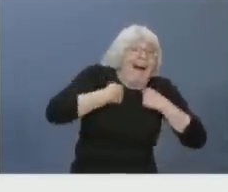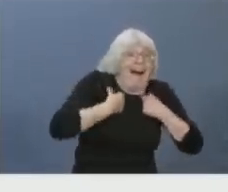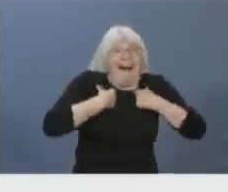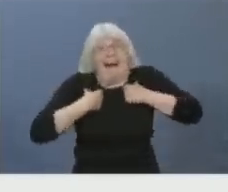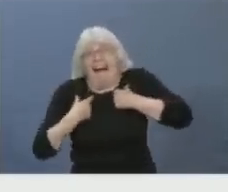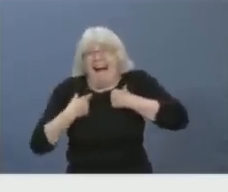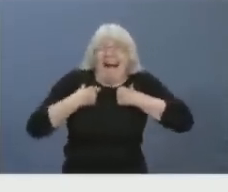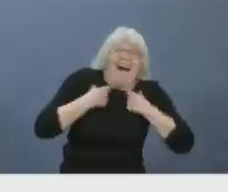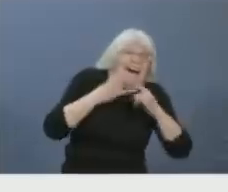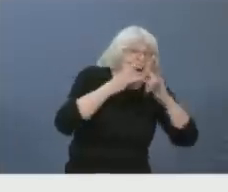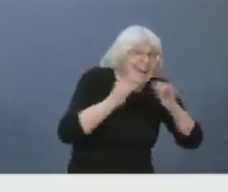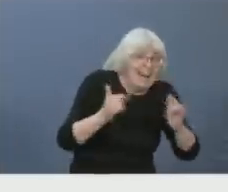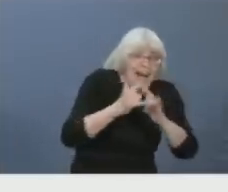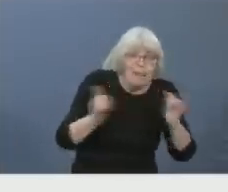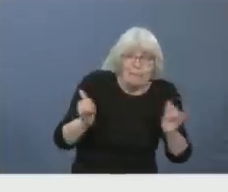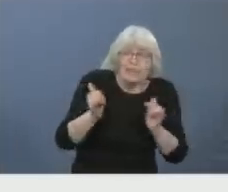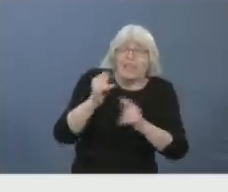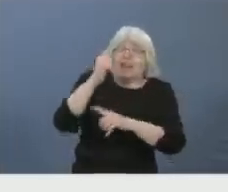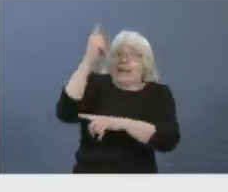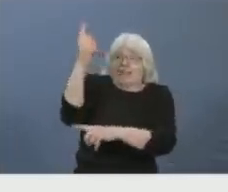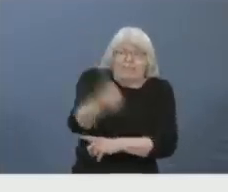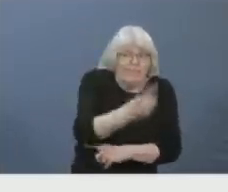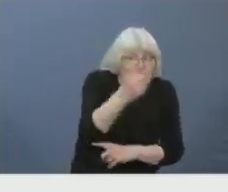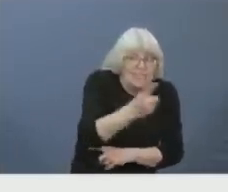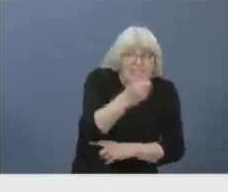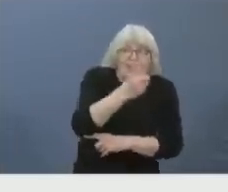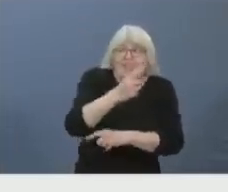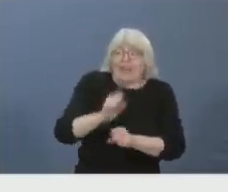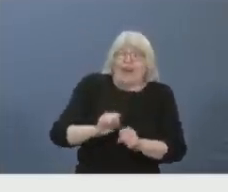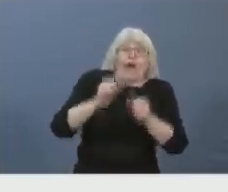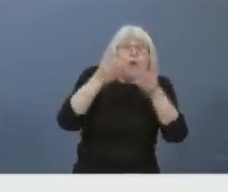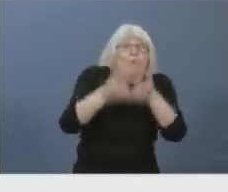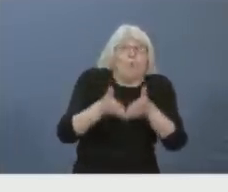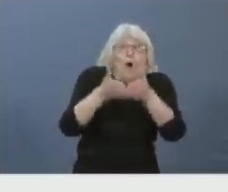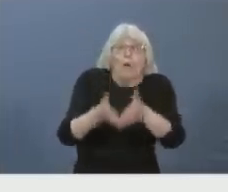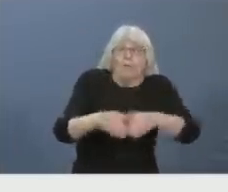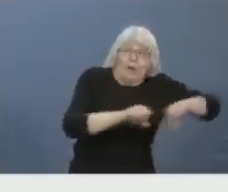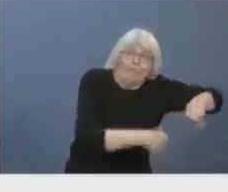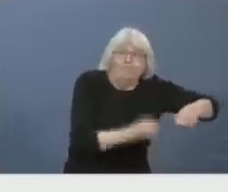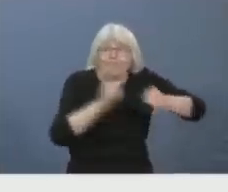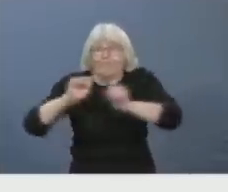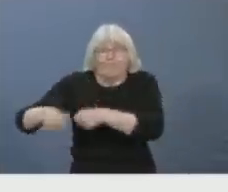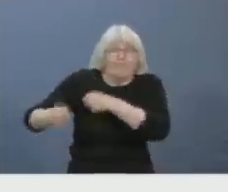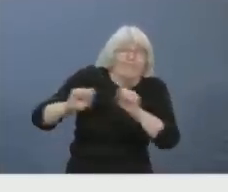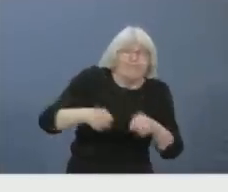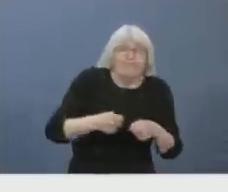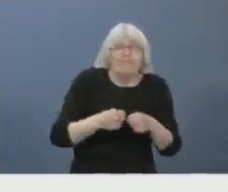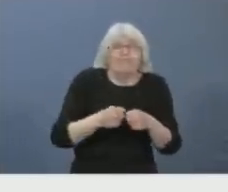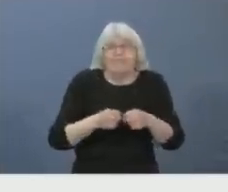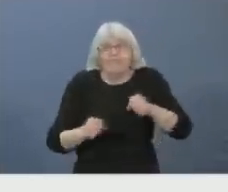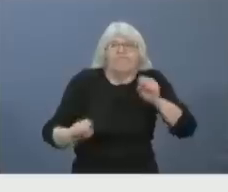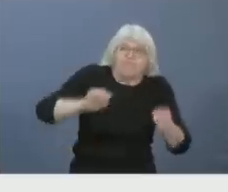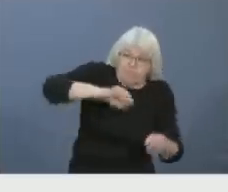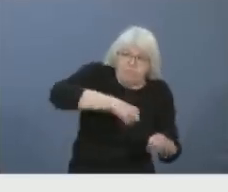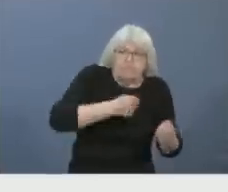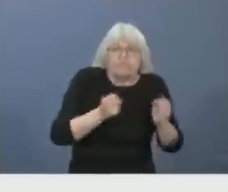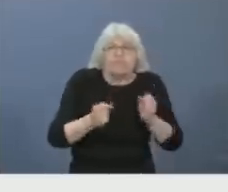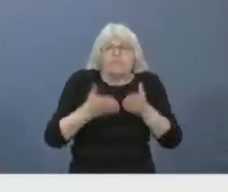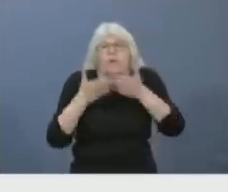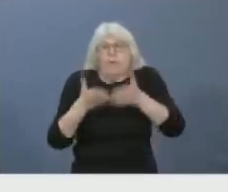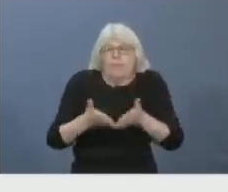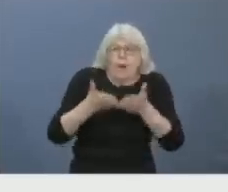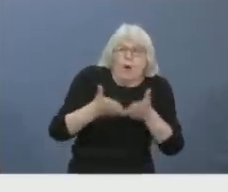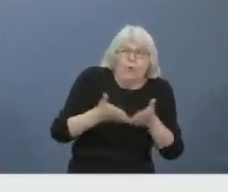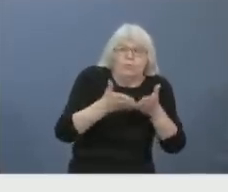of off-highway vehicles. It applies to forestry. It applies to mining. It applies to commercial activity on Crown